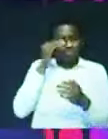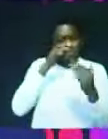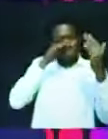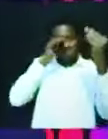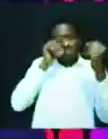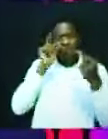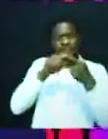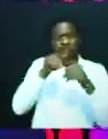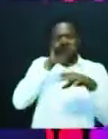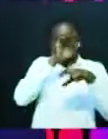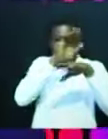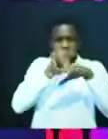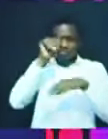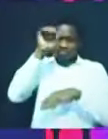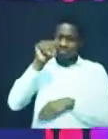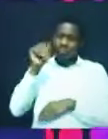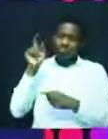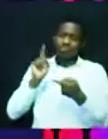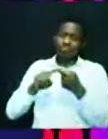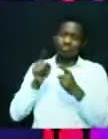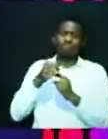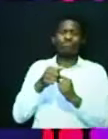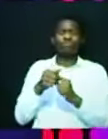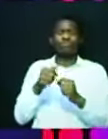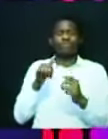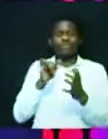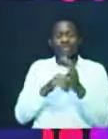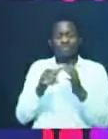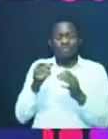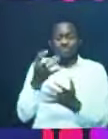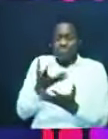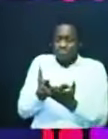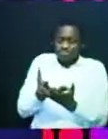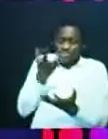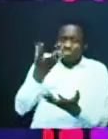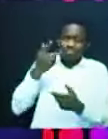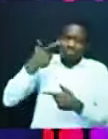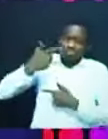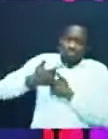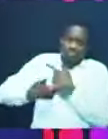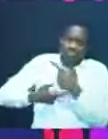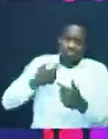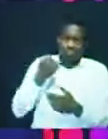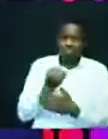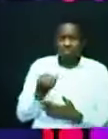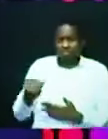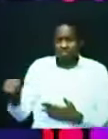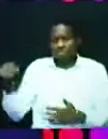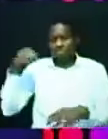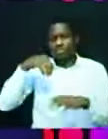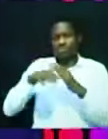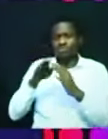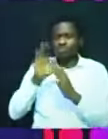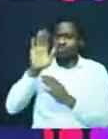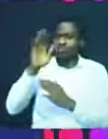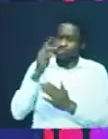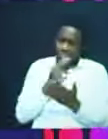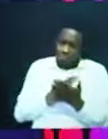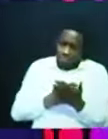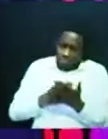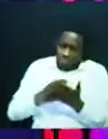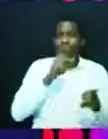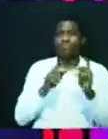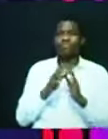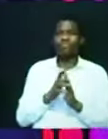riches of His glorious inheritance in His holy people. Glorious. The inheritance is